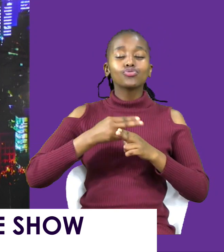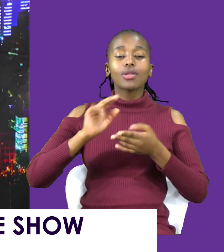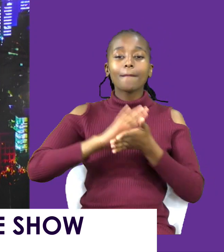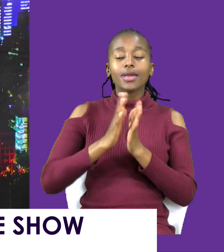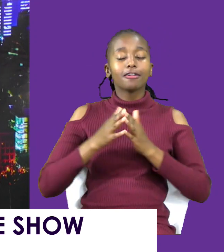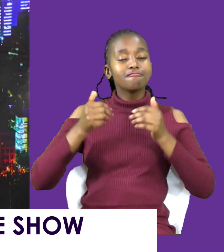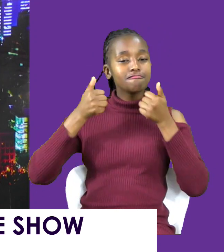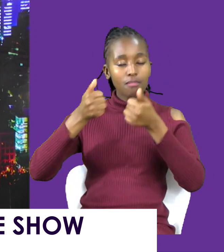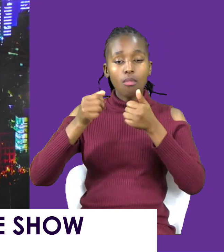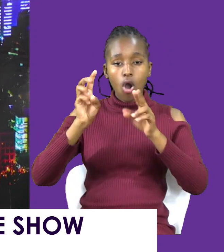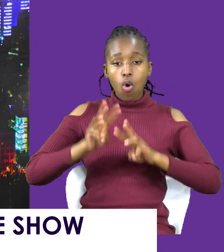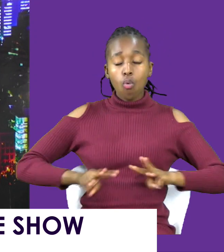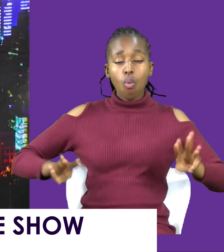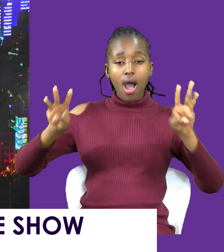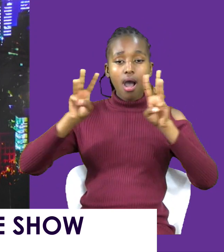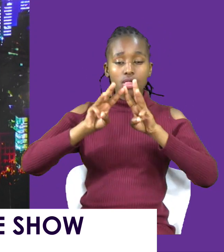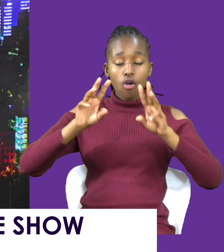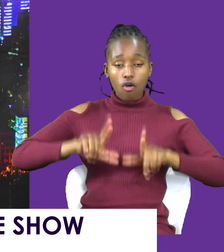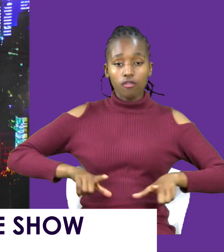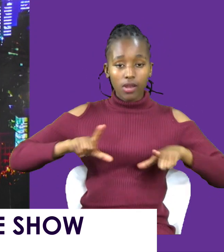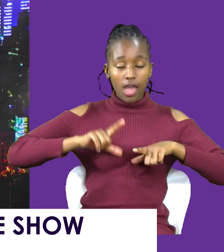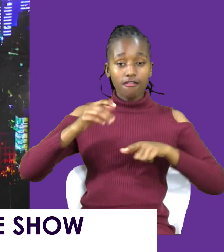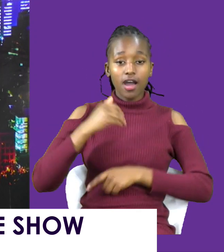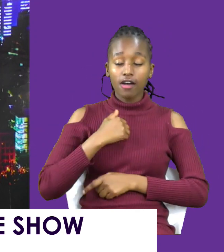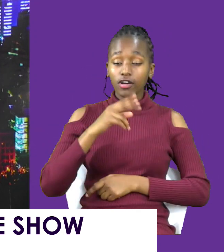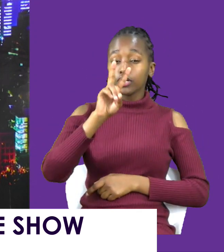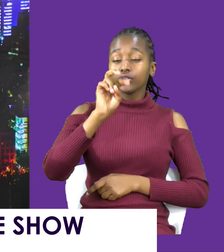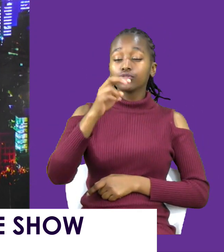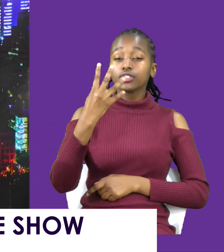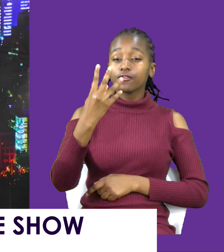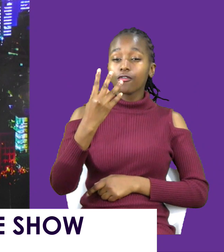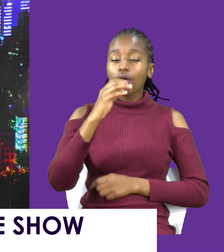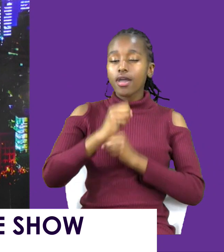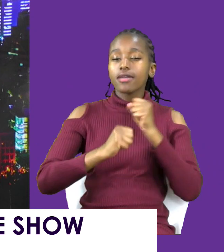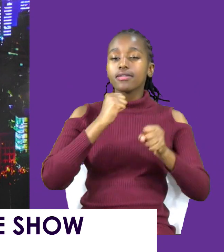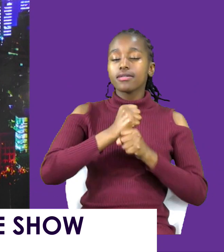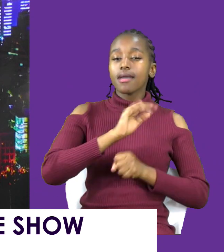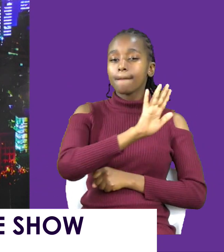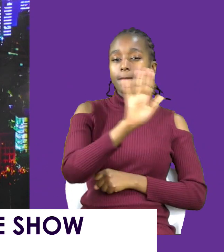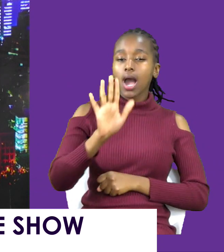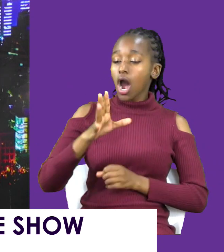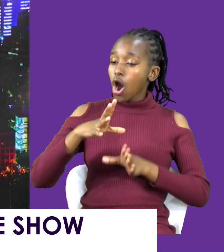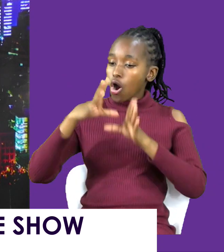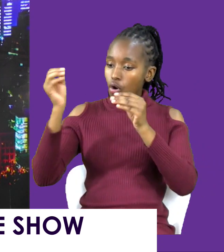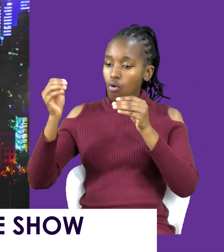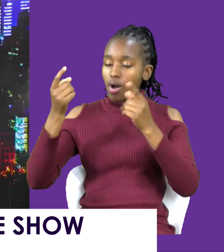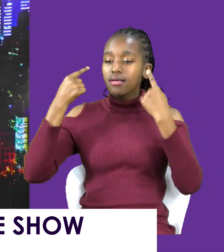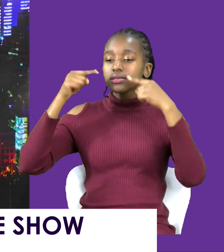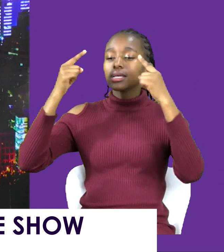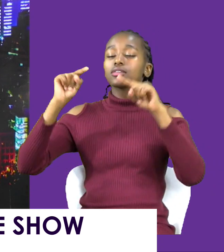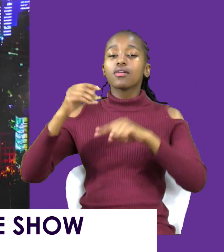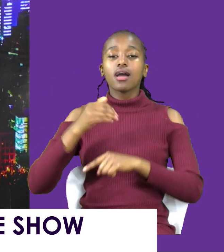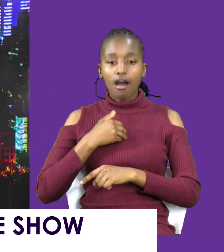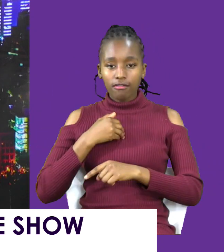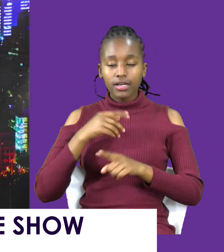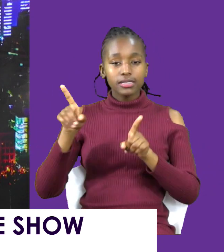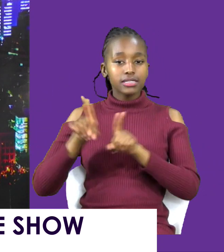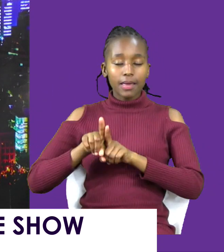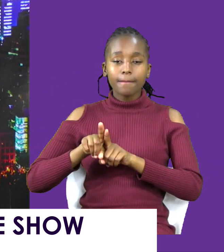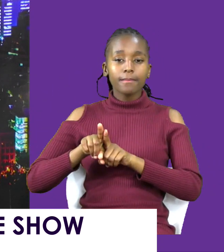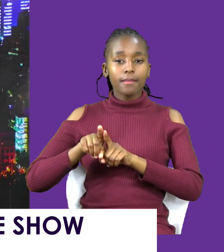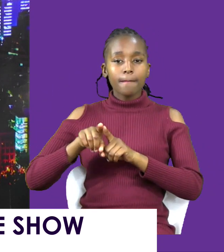be alive. 2024 is for you. Get out there, prosper and conquer. I wish you joy